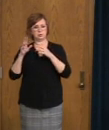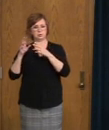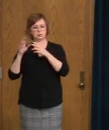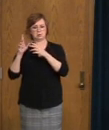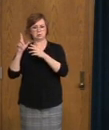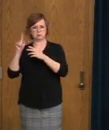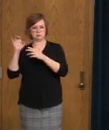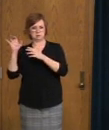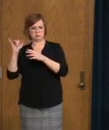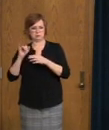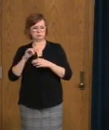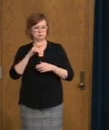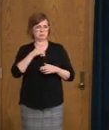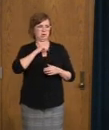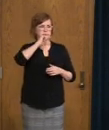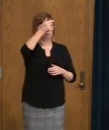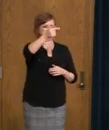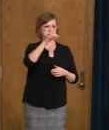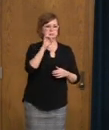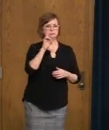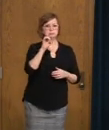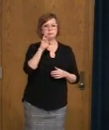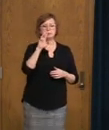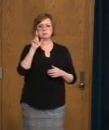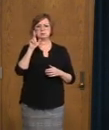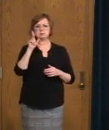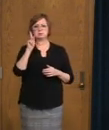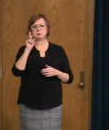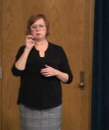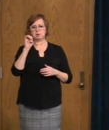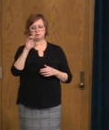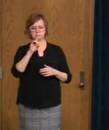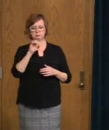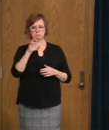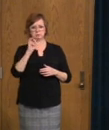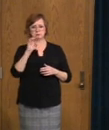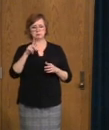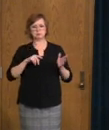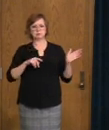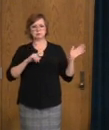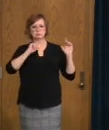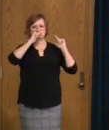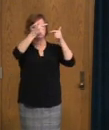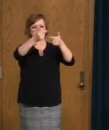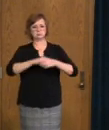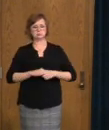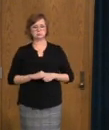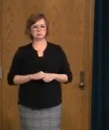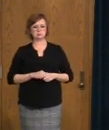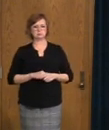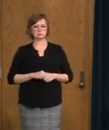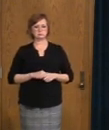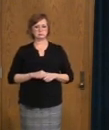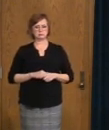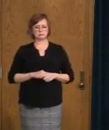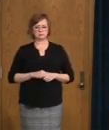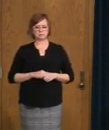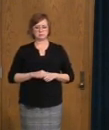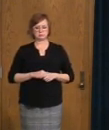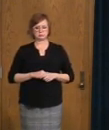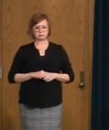So I'll turn it over to Derek, but I would just highlight that throughout our pandemic response, and there's a number of examples that Derek could